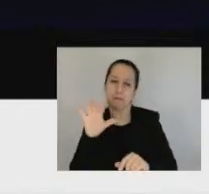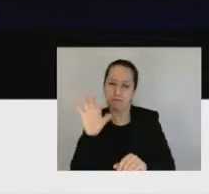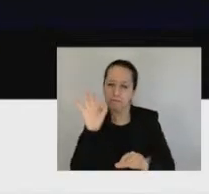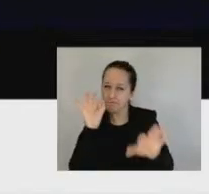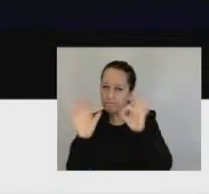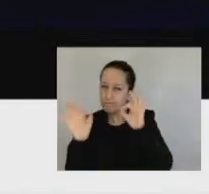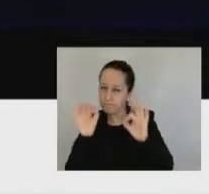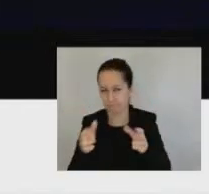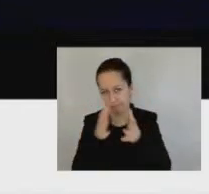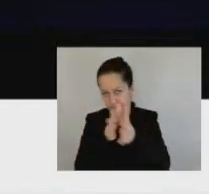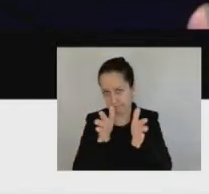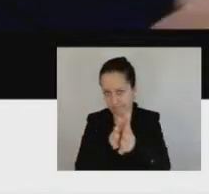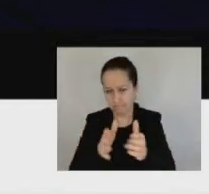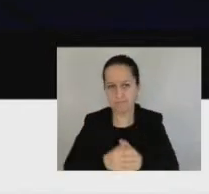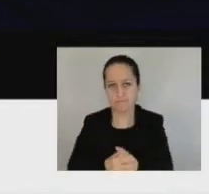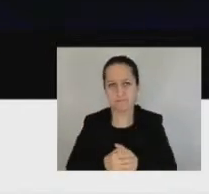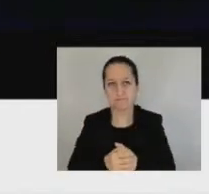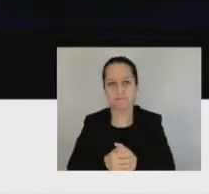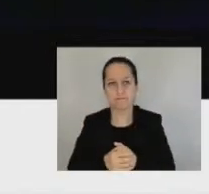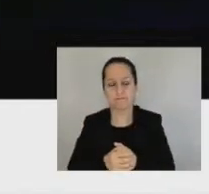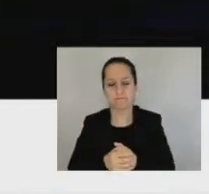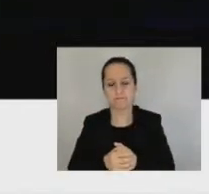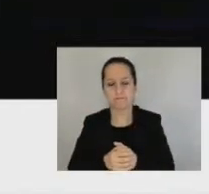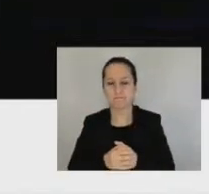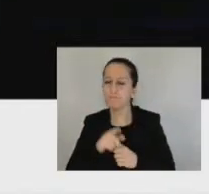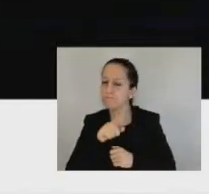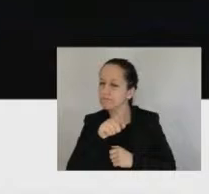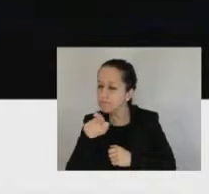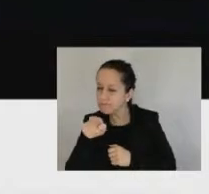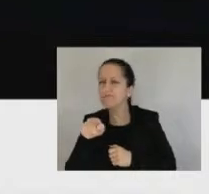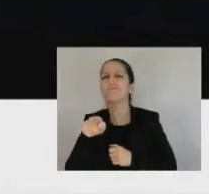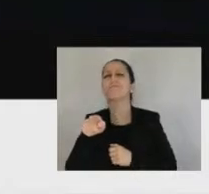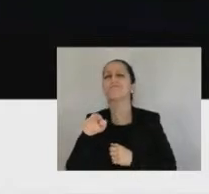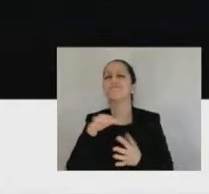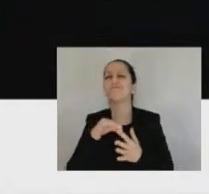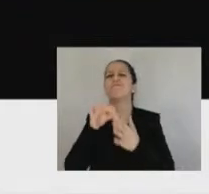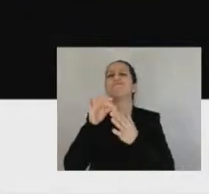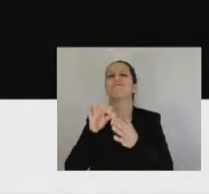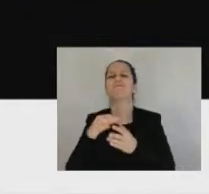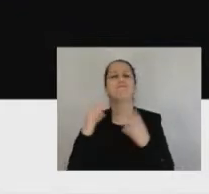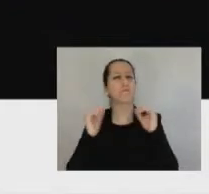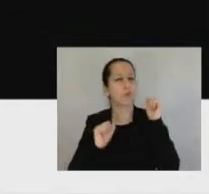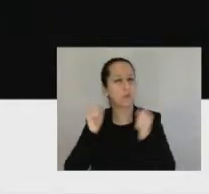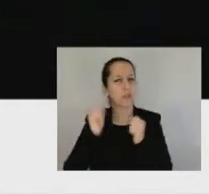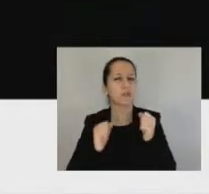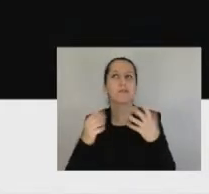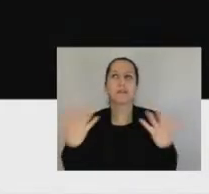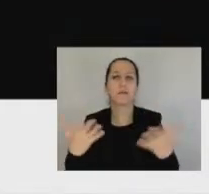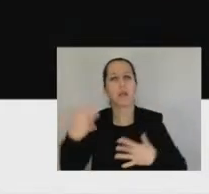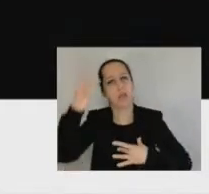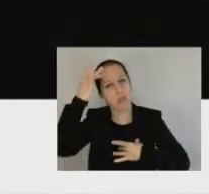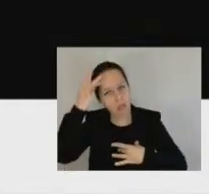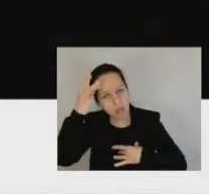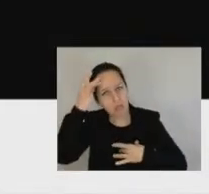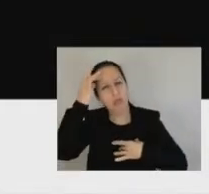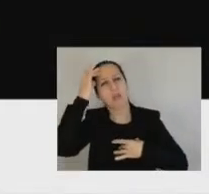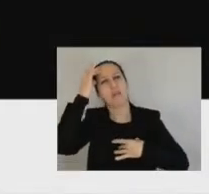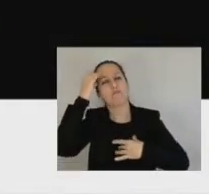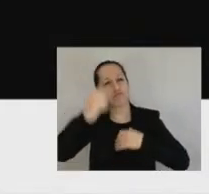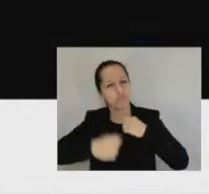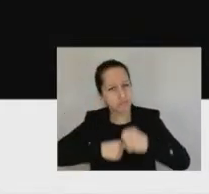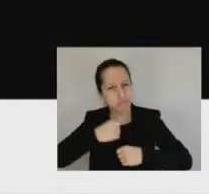reinforce certain points. Something that is of great concern, and that you're all aware of, is the concern for chronic